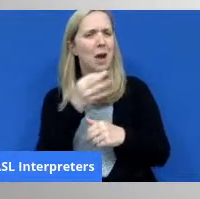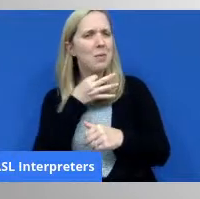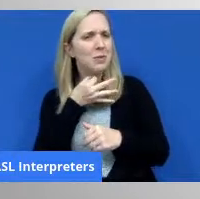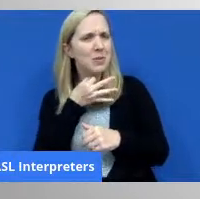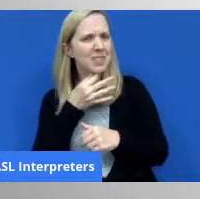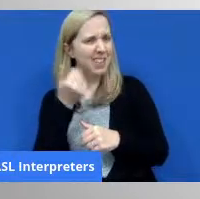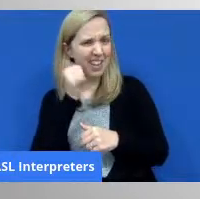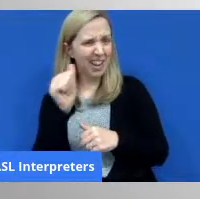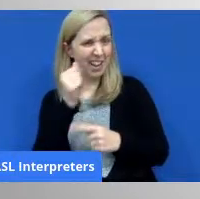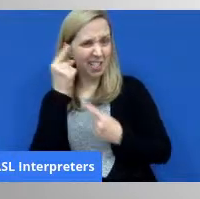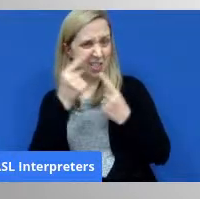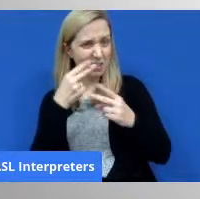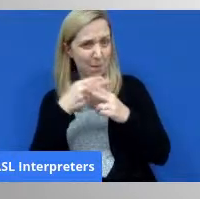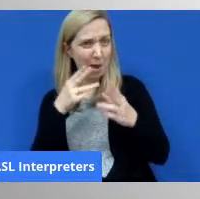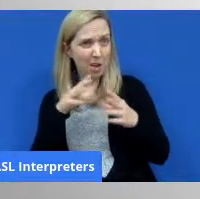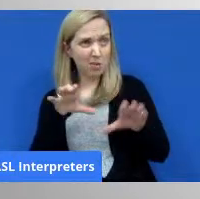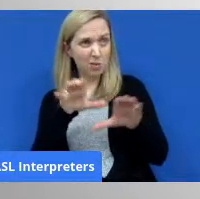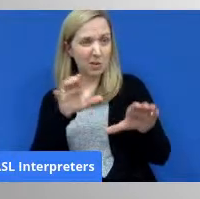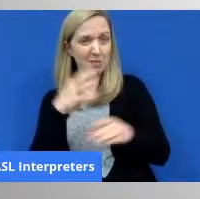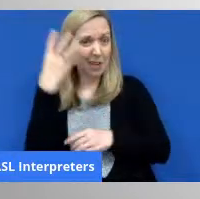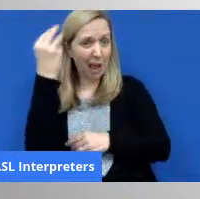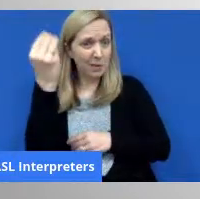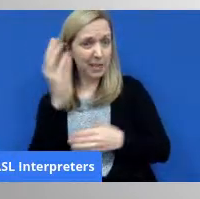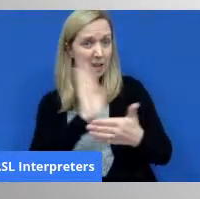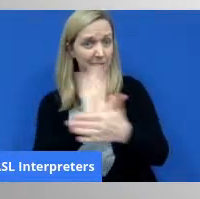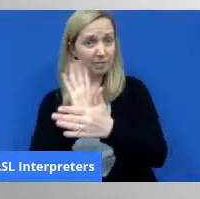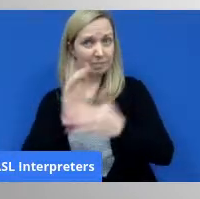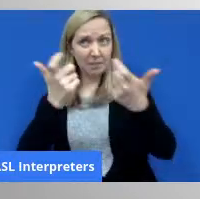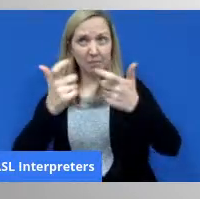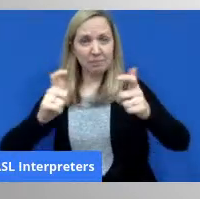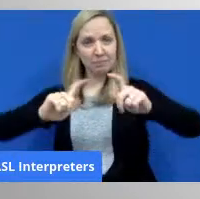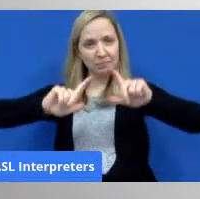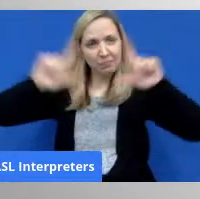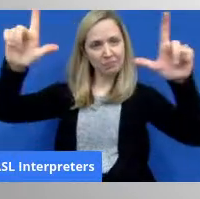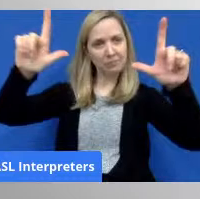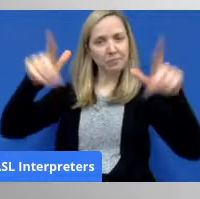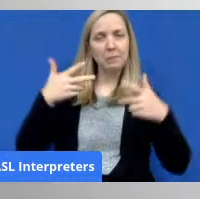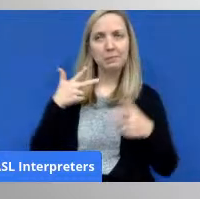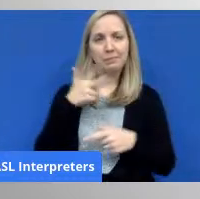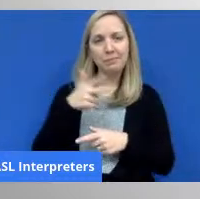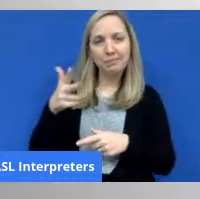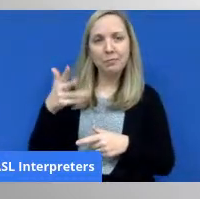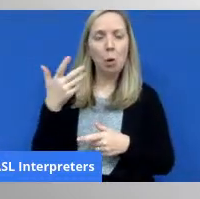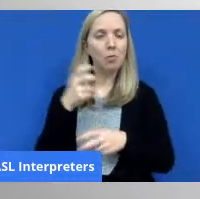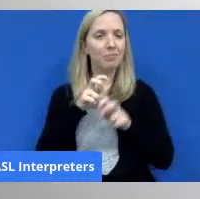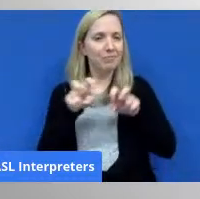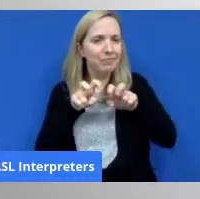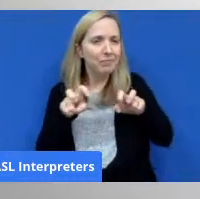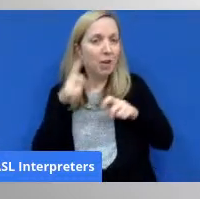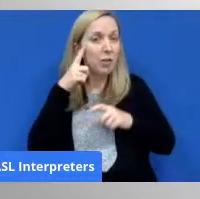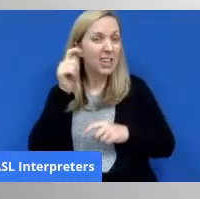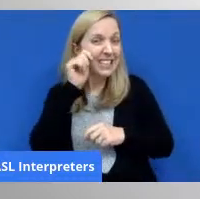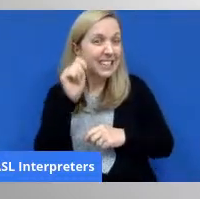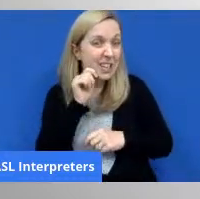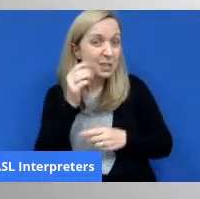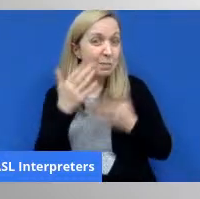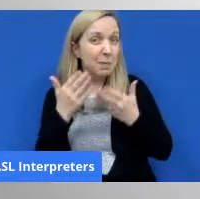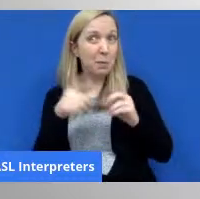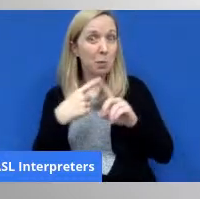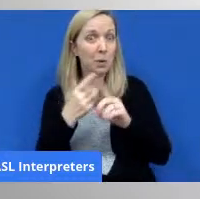some outdoor films for teens, especially once the weather gets warmer and school's out. That seems like something that would be a